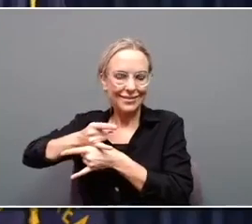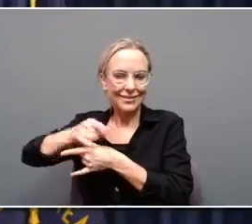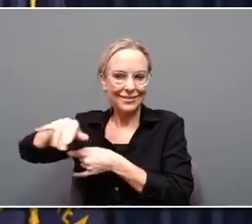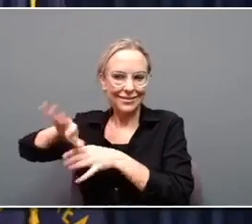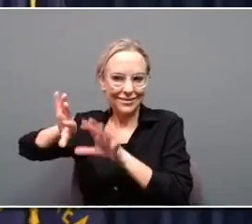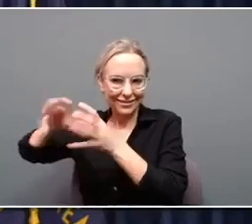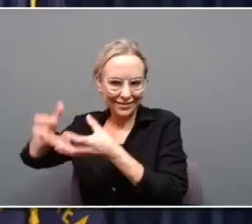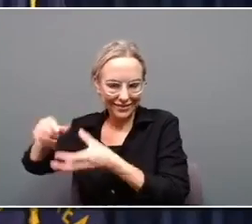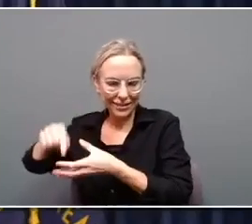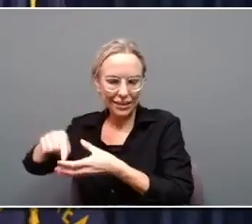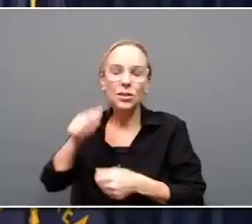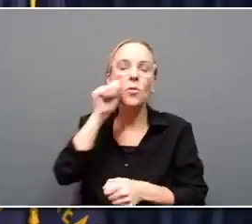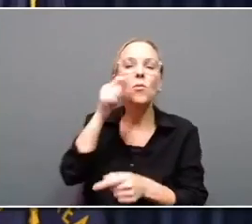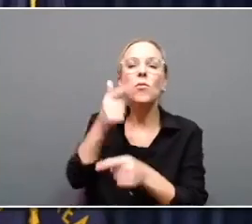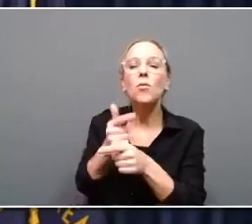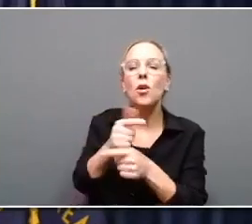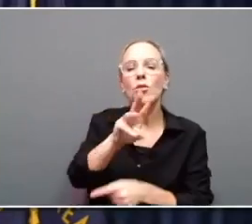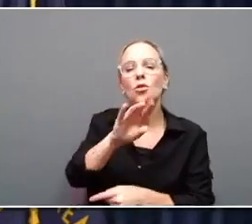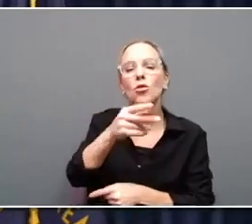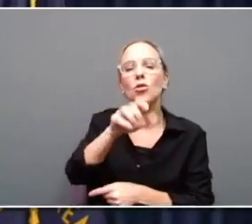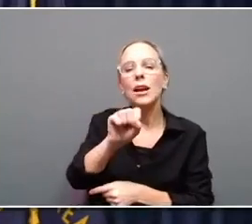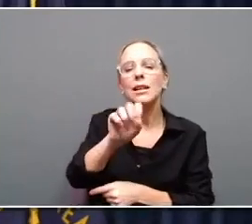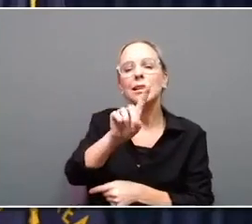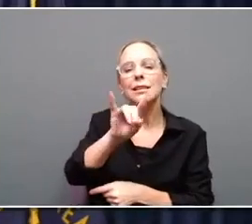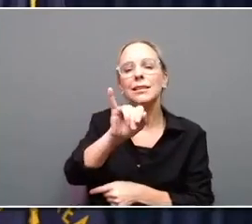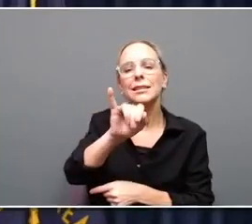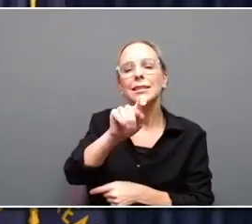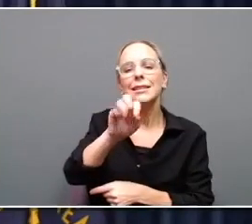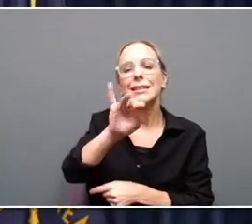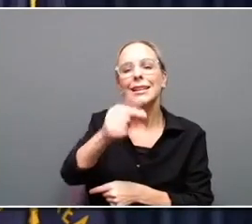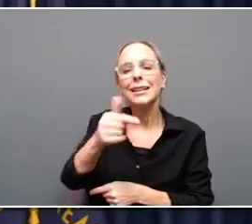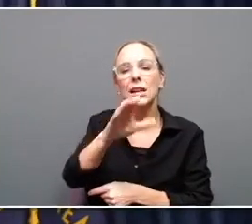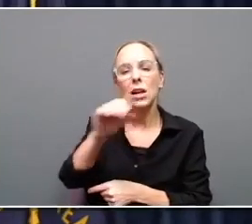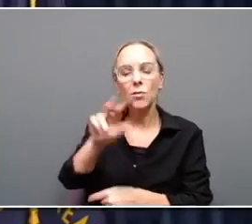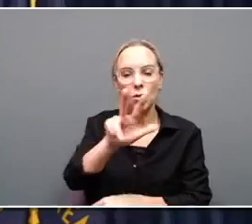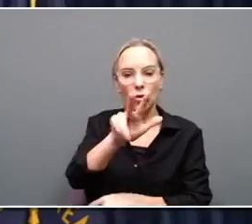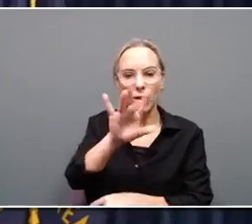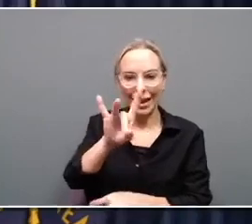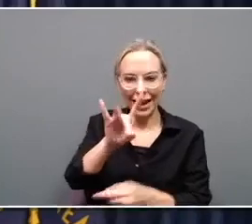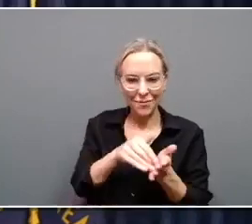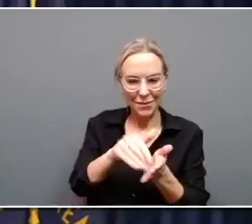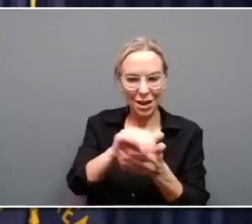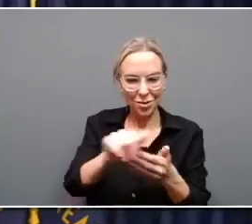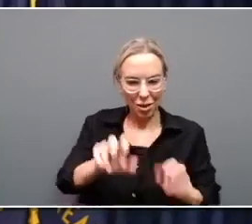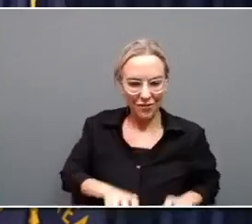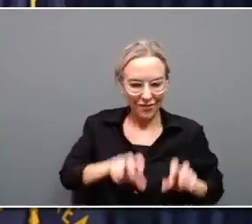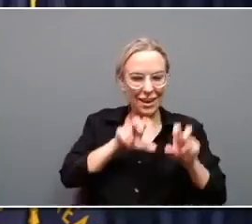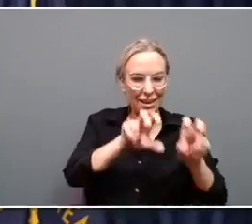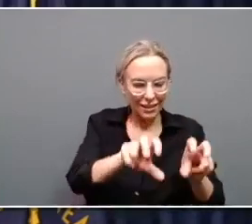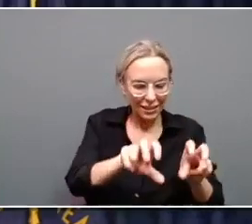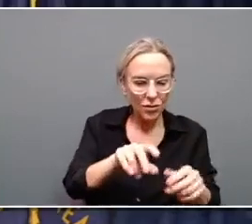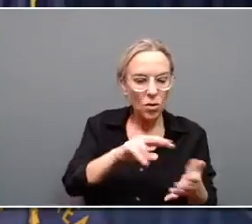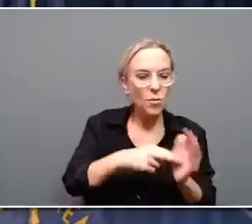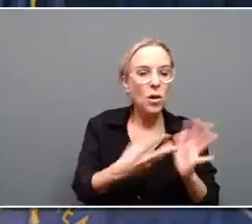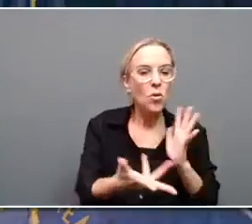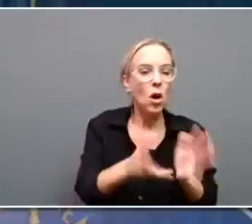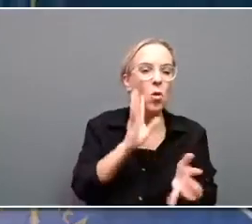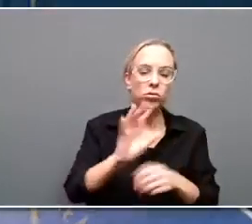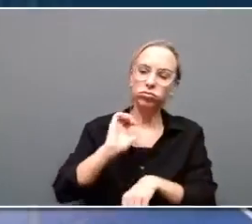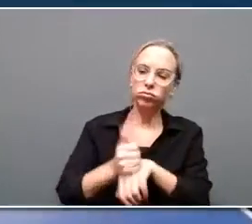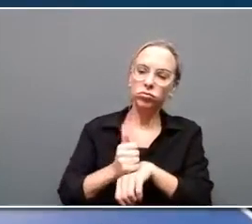Brothers Wright Distilling Company announced a $38 million investment creating 28 quality jobs in Pike